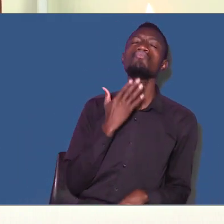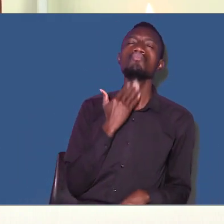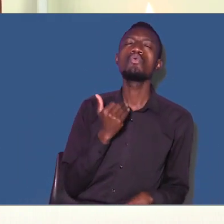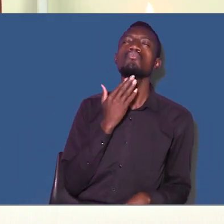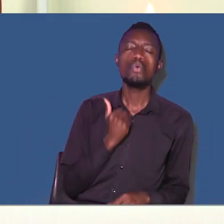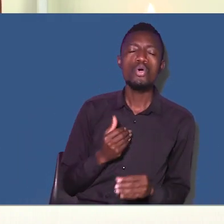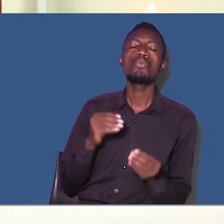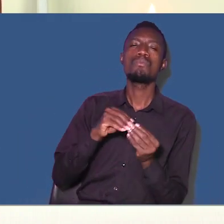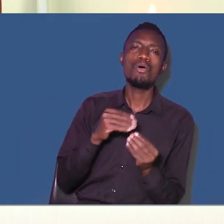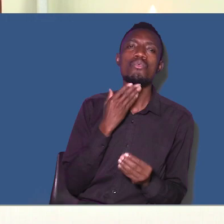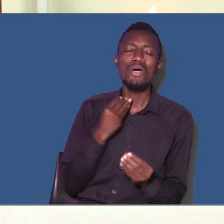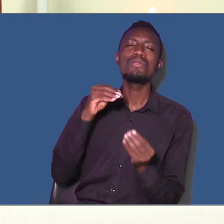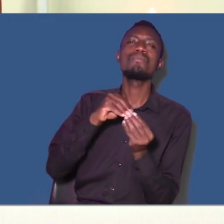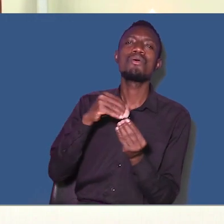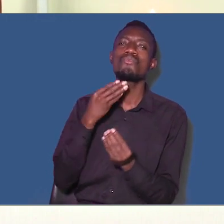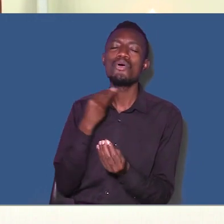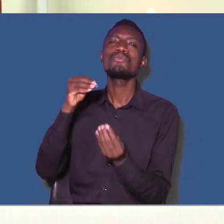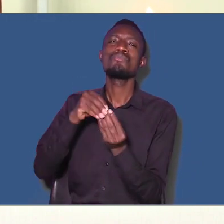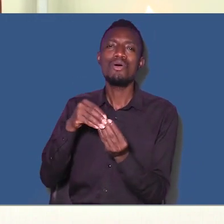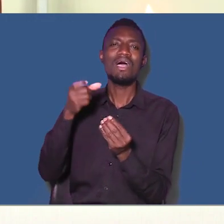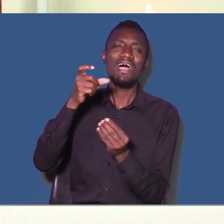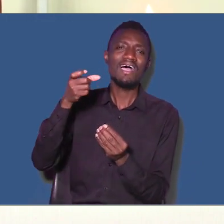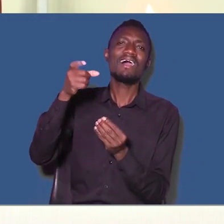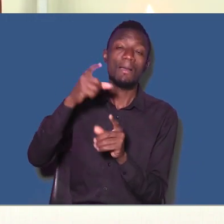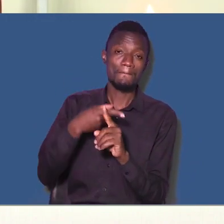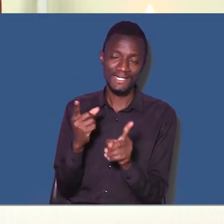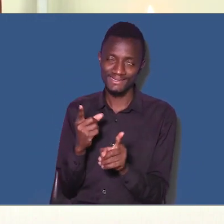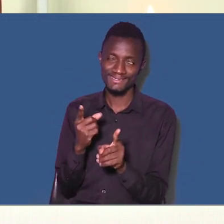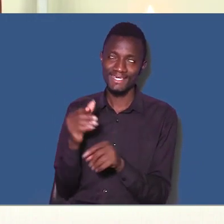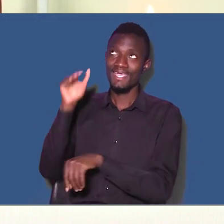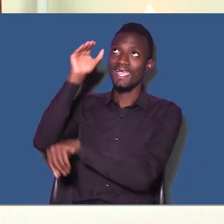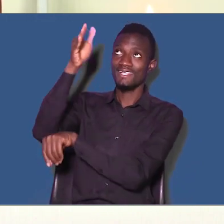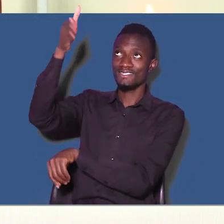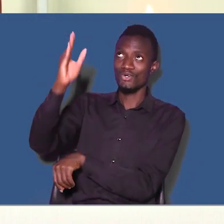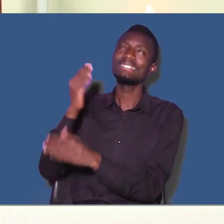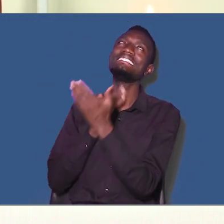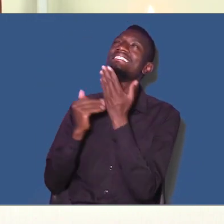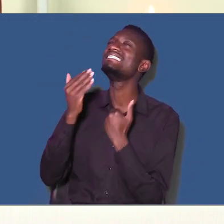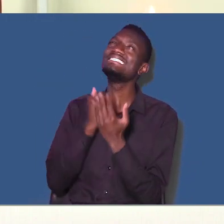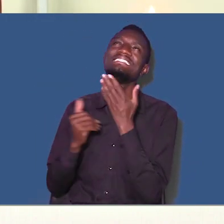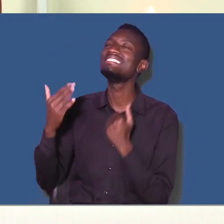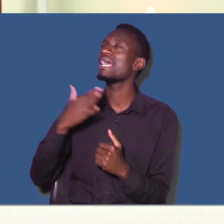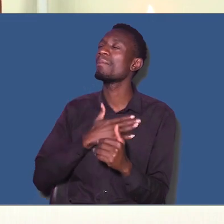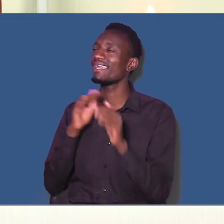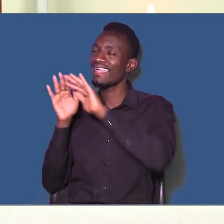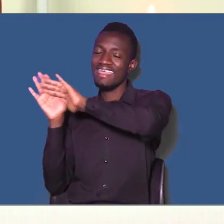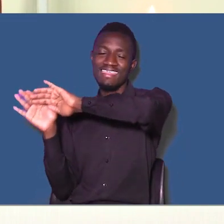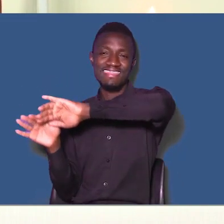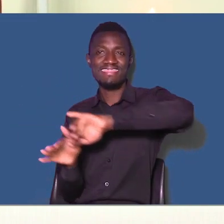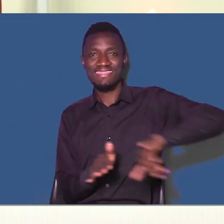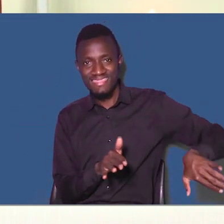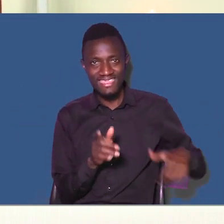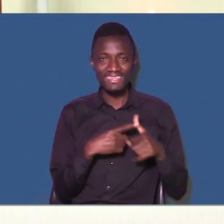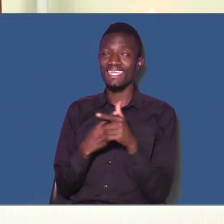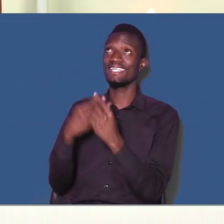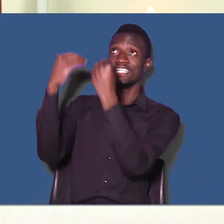do as humans, ask God to remove that desire of wanting more and teach you contentment